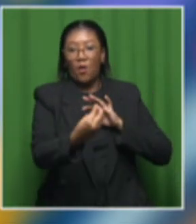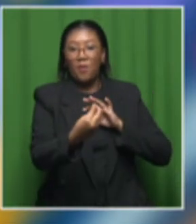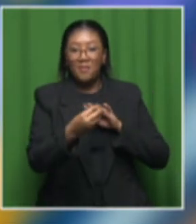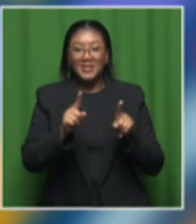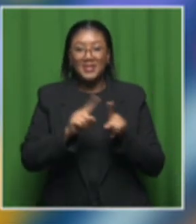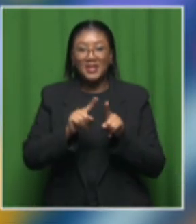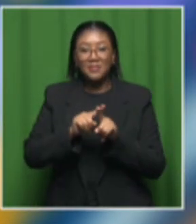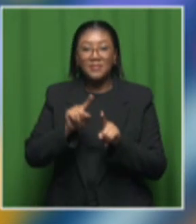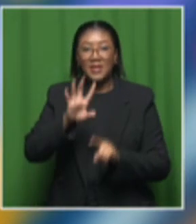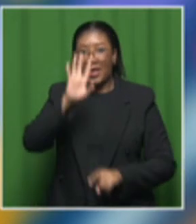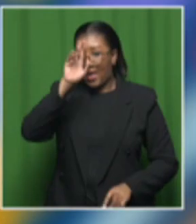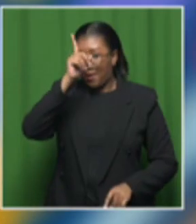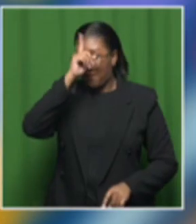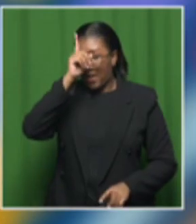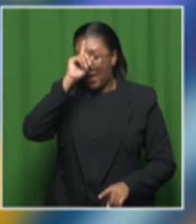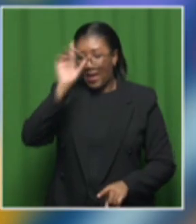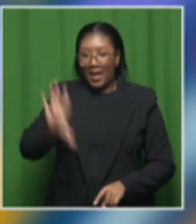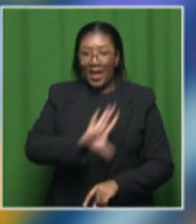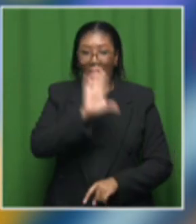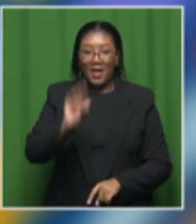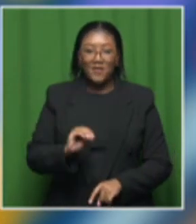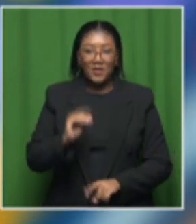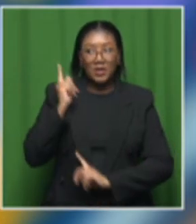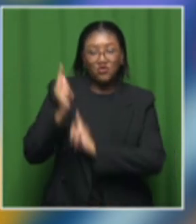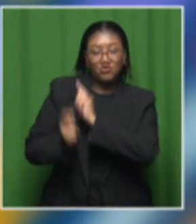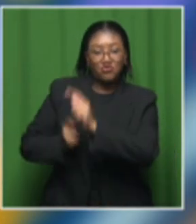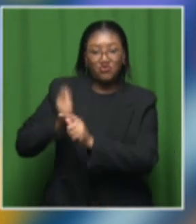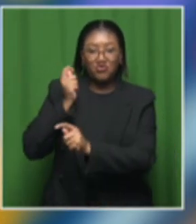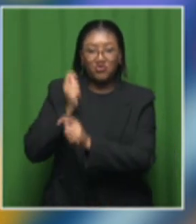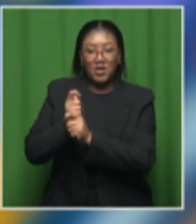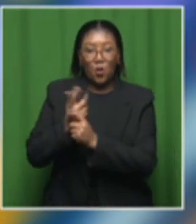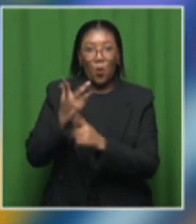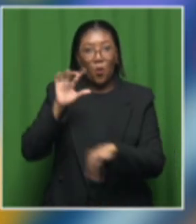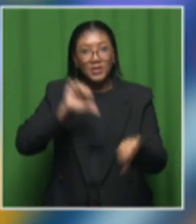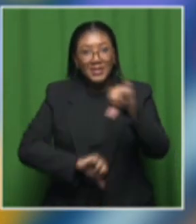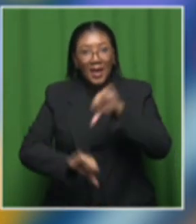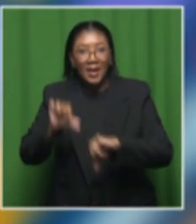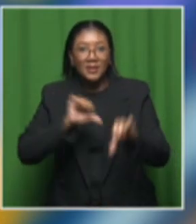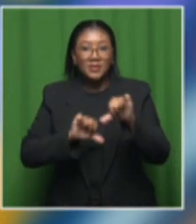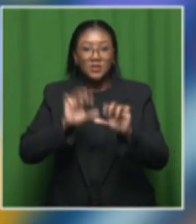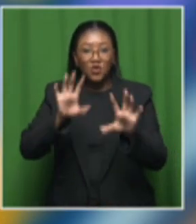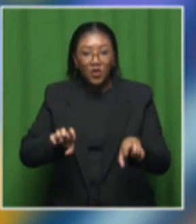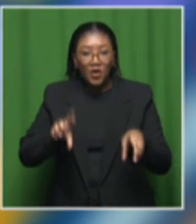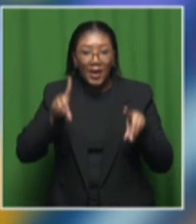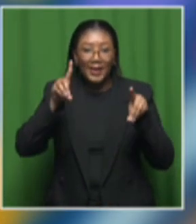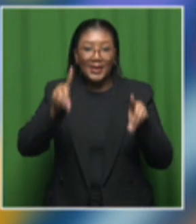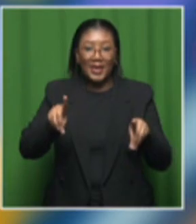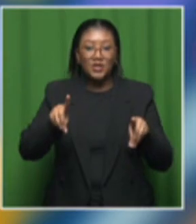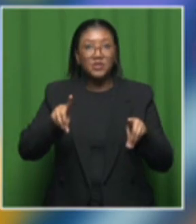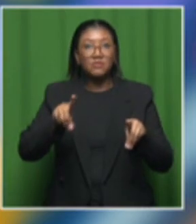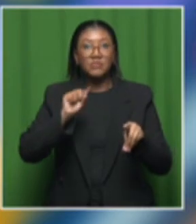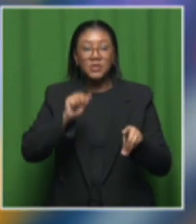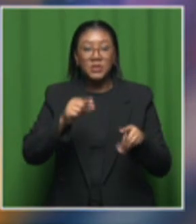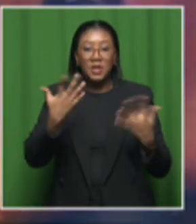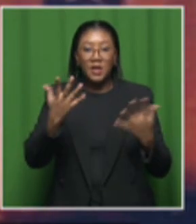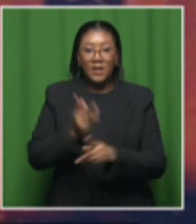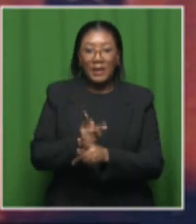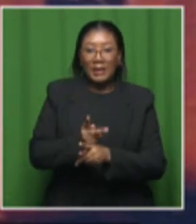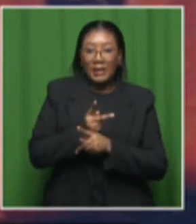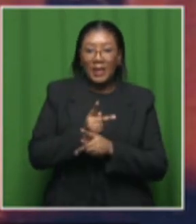that, African traditions or sciences or education wasn't archived, because when you think about like Dr